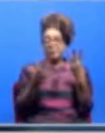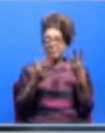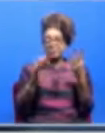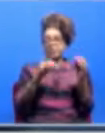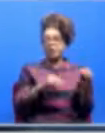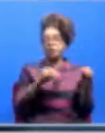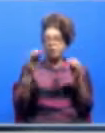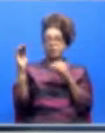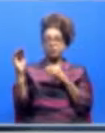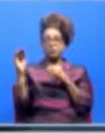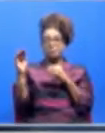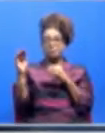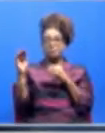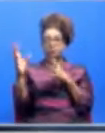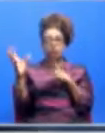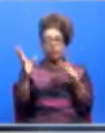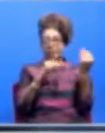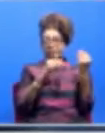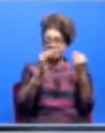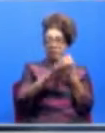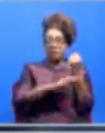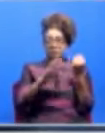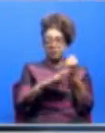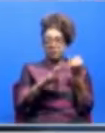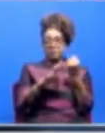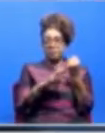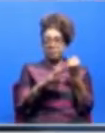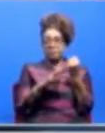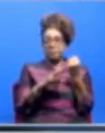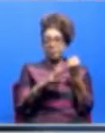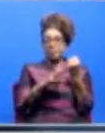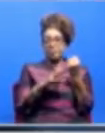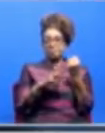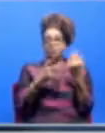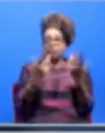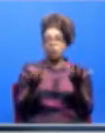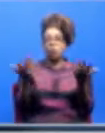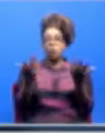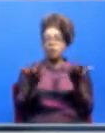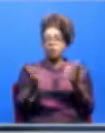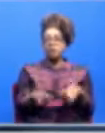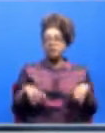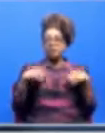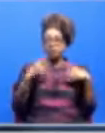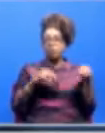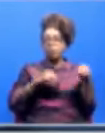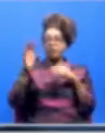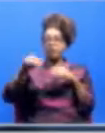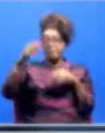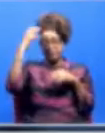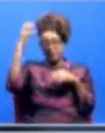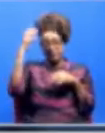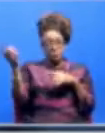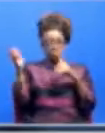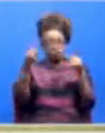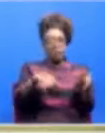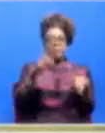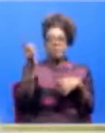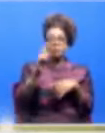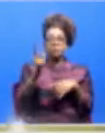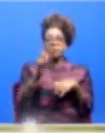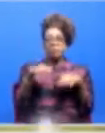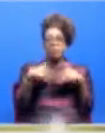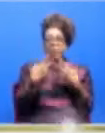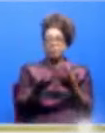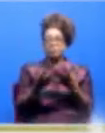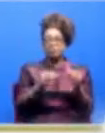relocation, okay? You left the country and went, okay? Or the place you are staying. Maybe you moved from Kitale, you came to Nairobi, or